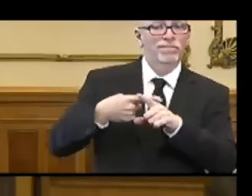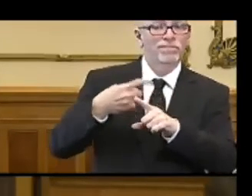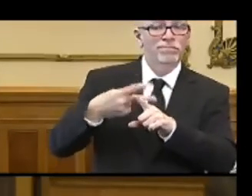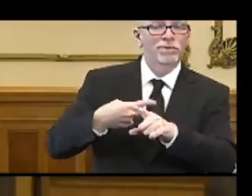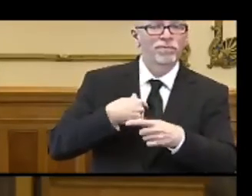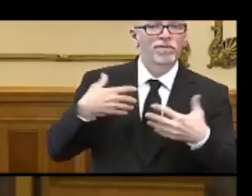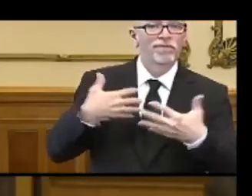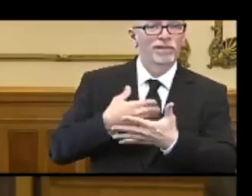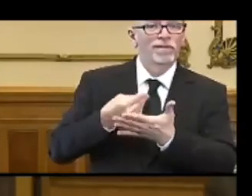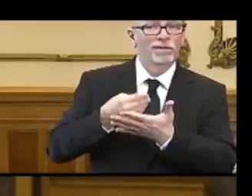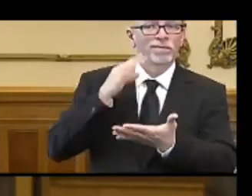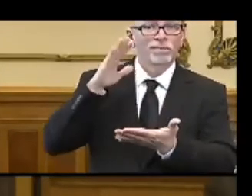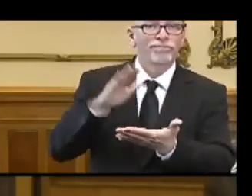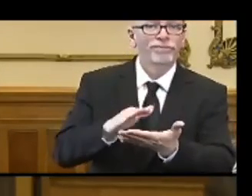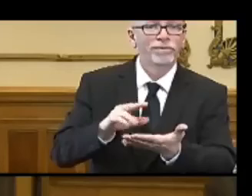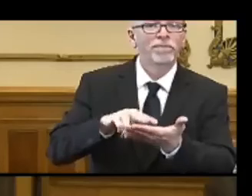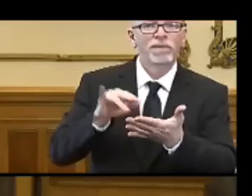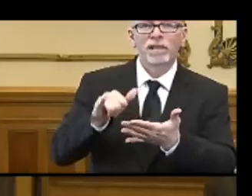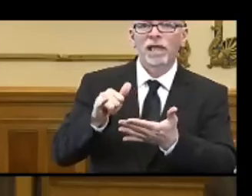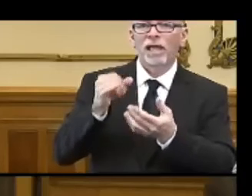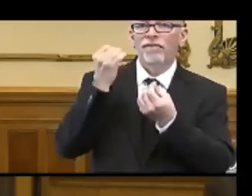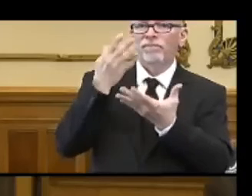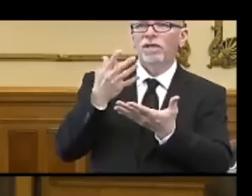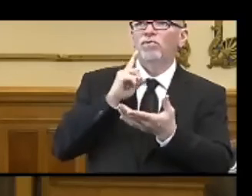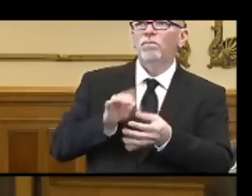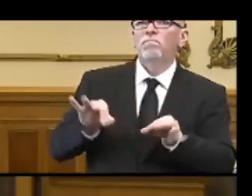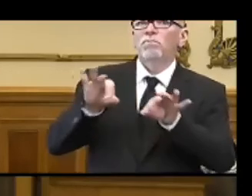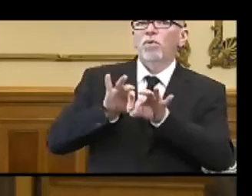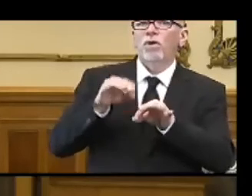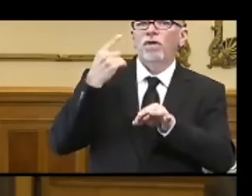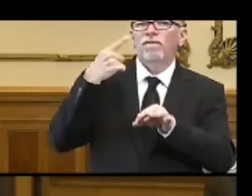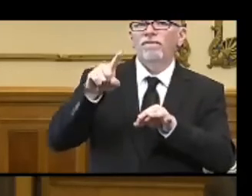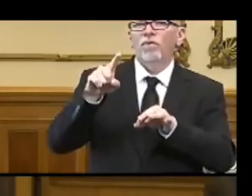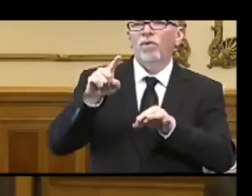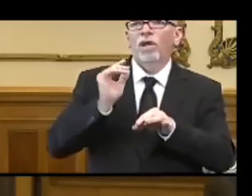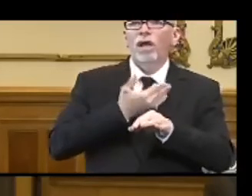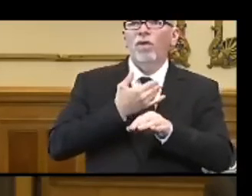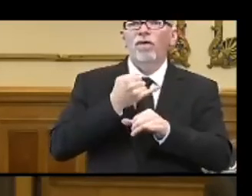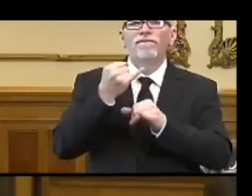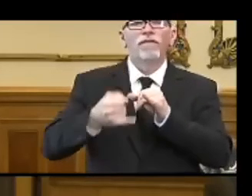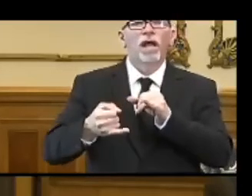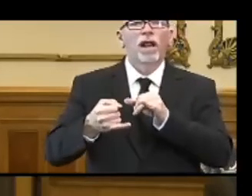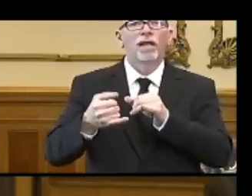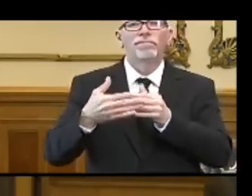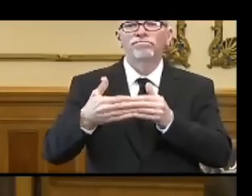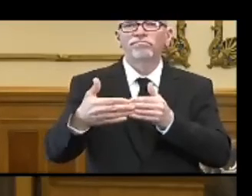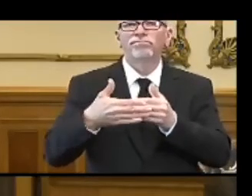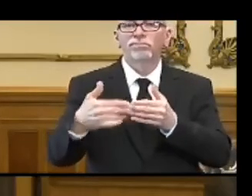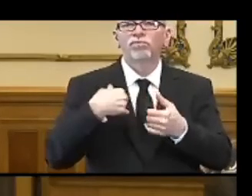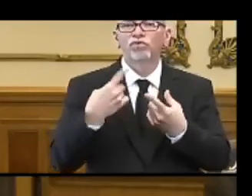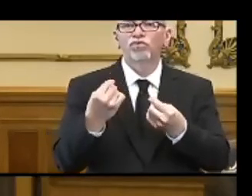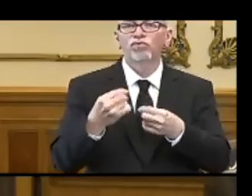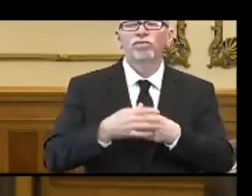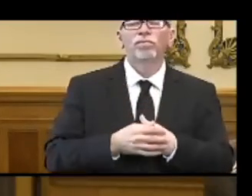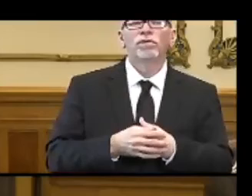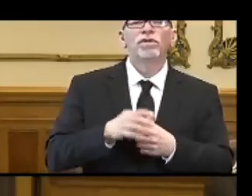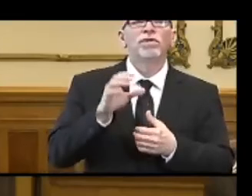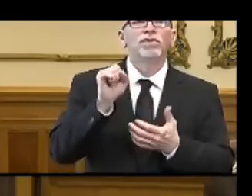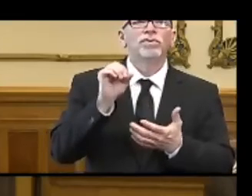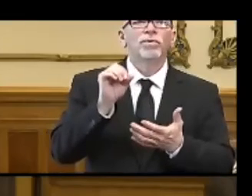think that data is going to be important to incorporate in whatever finalized modeling we have to do. And so